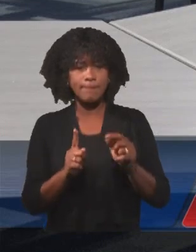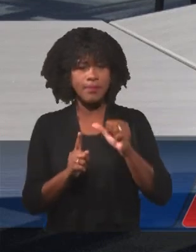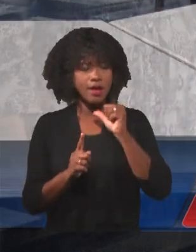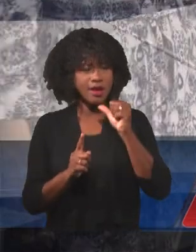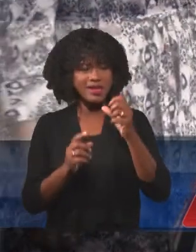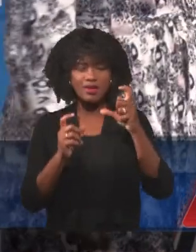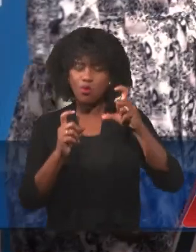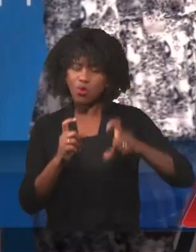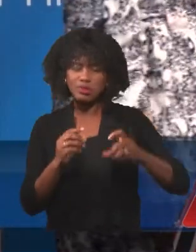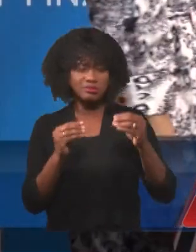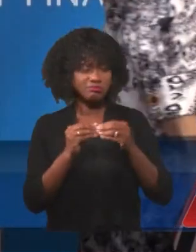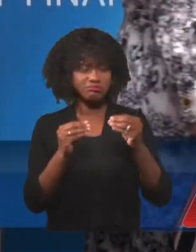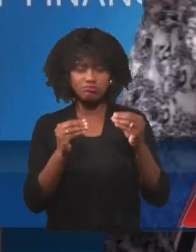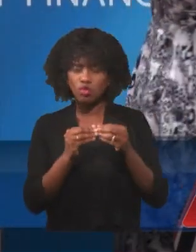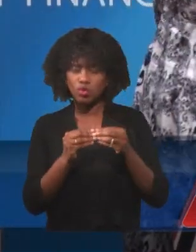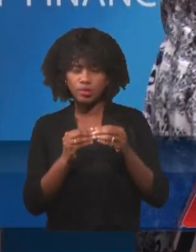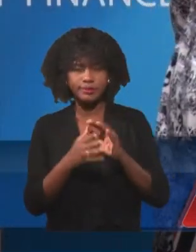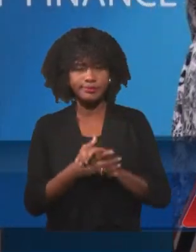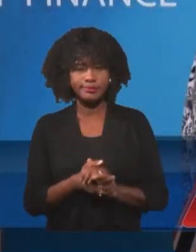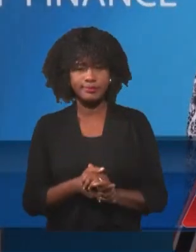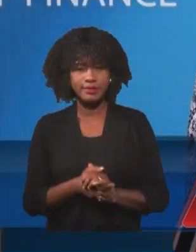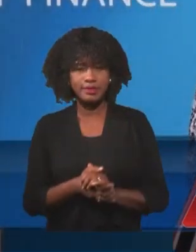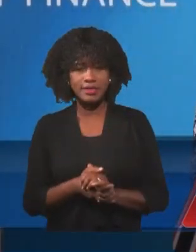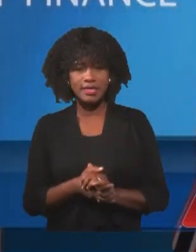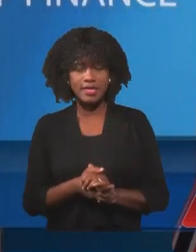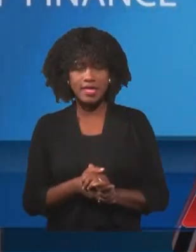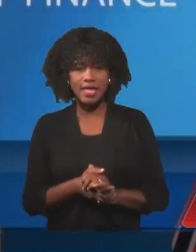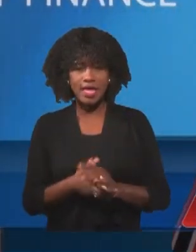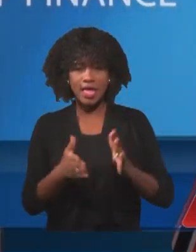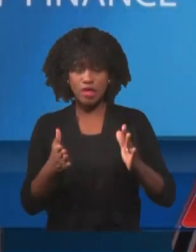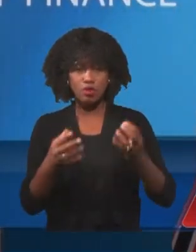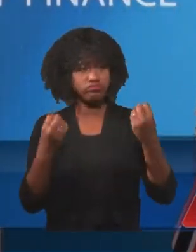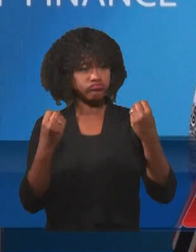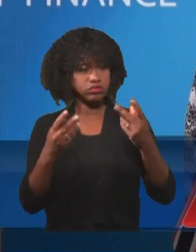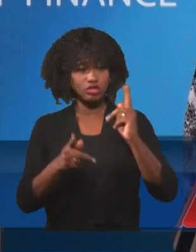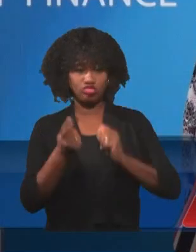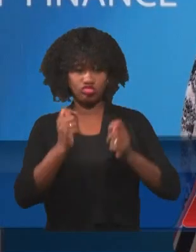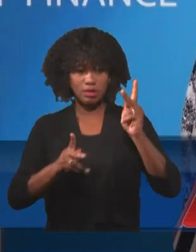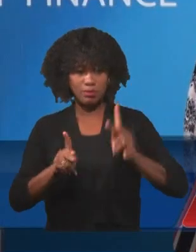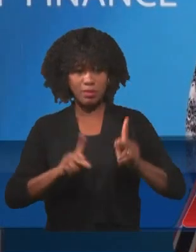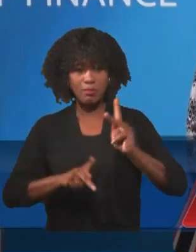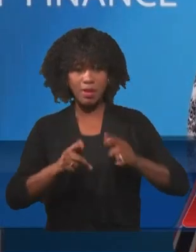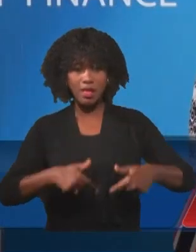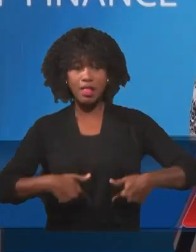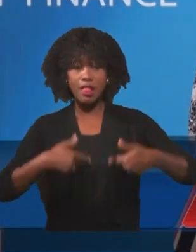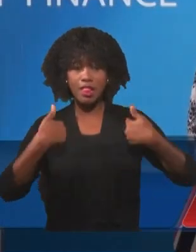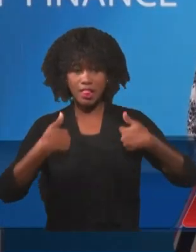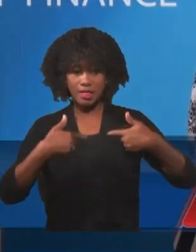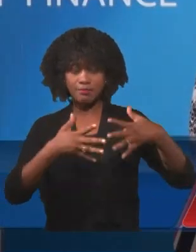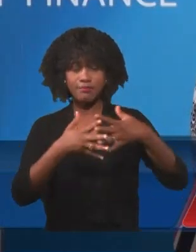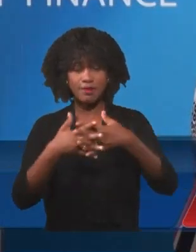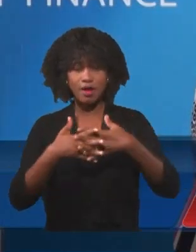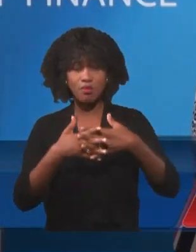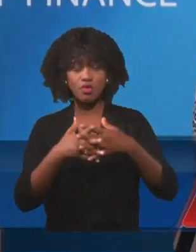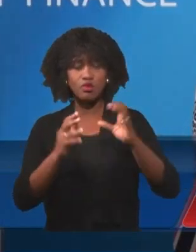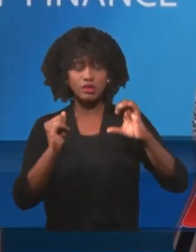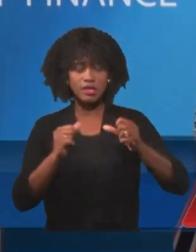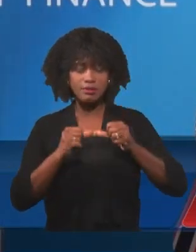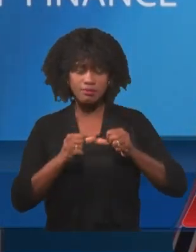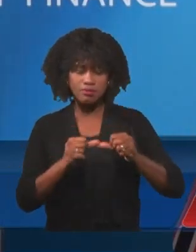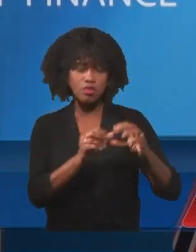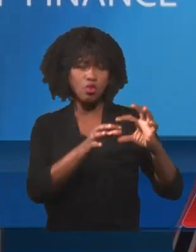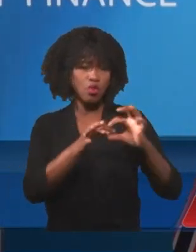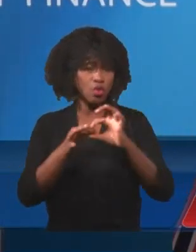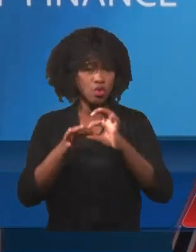where we need to be. And because of the huge TNT diaspora in the United States, Ms. Lewis said it provided a bridge to further collaboration